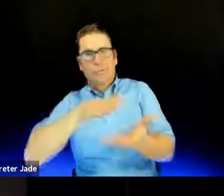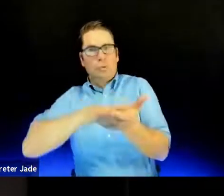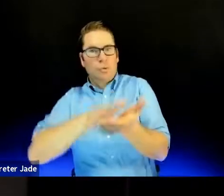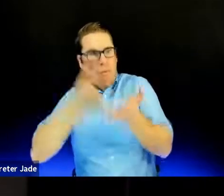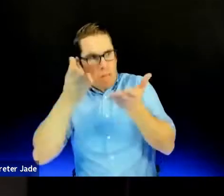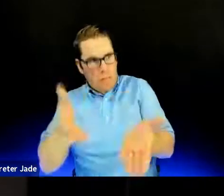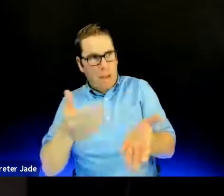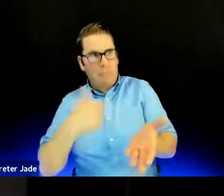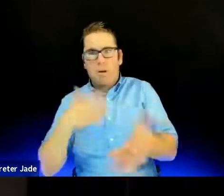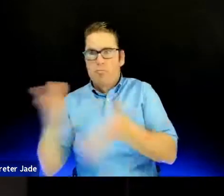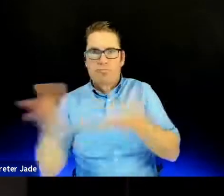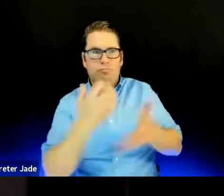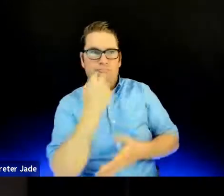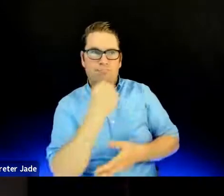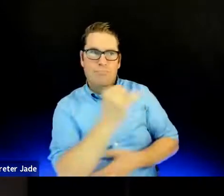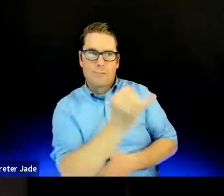right.